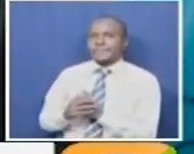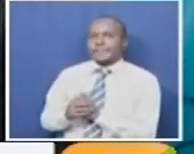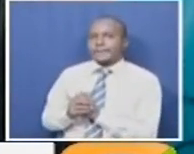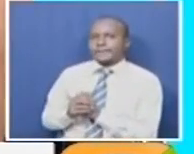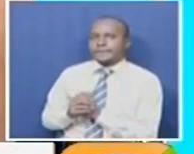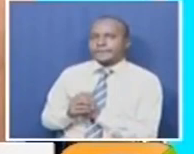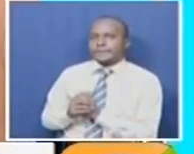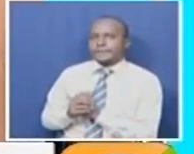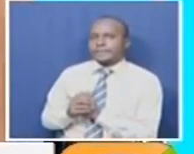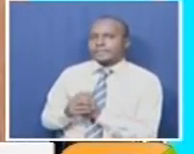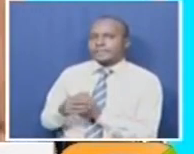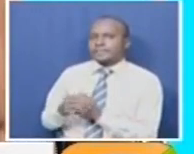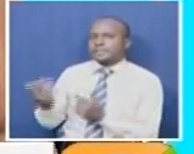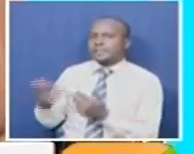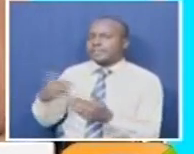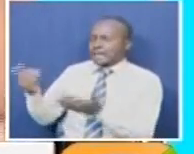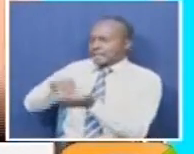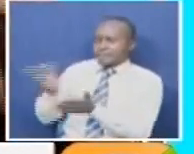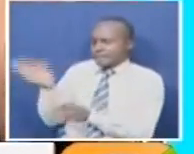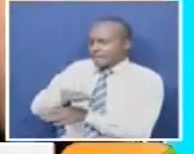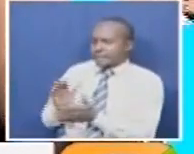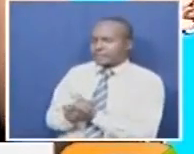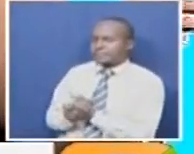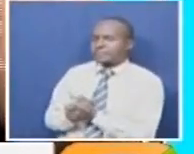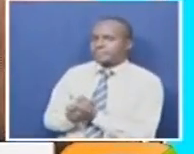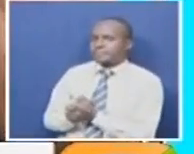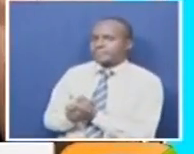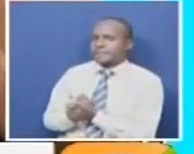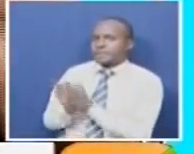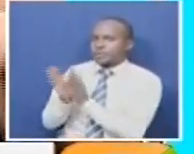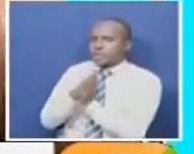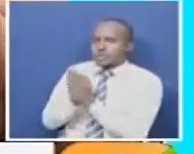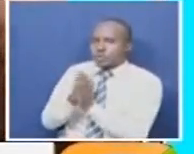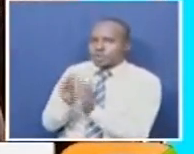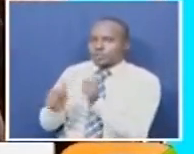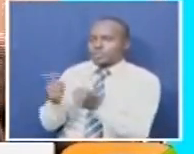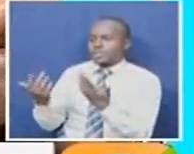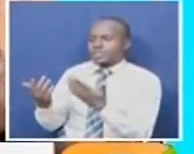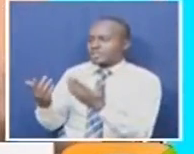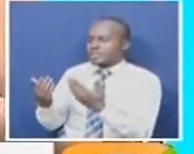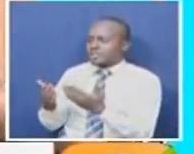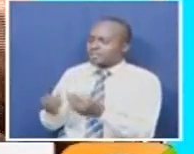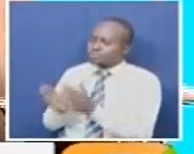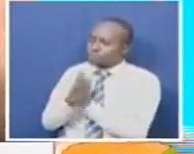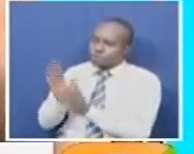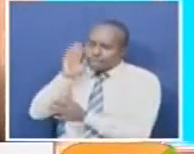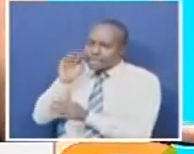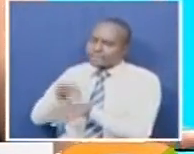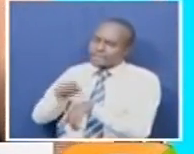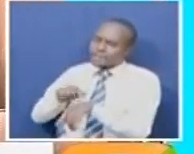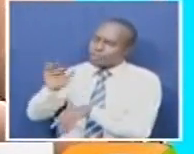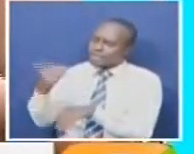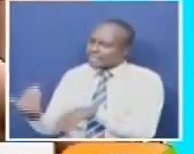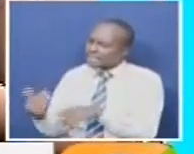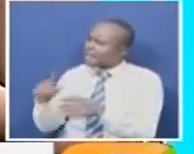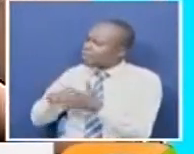about, you know, just going back to the stories that are relayed to you, when you have to ask a child what